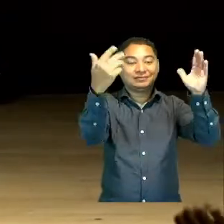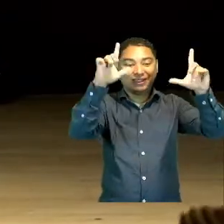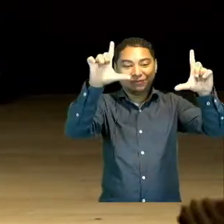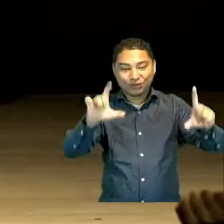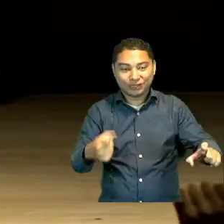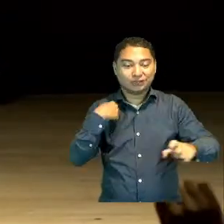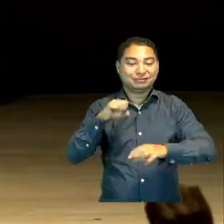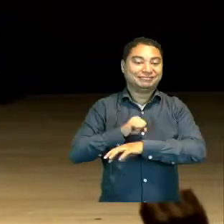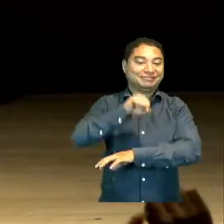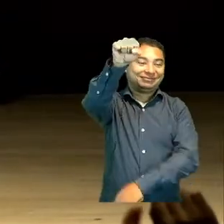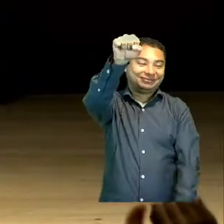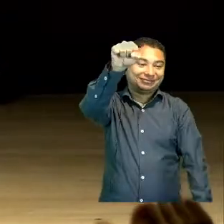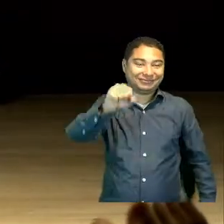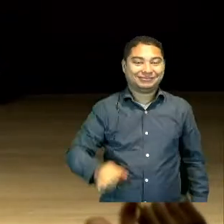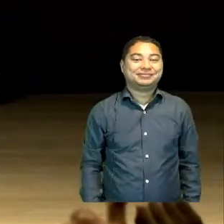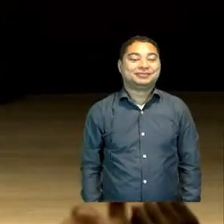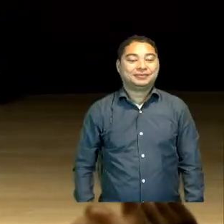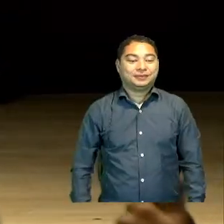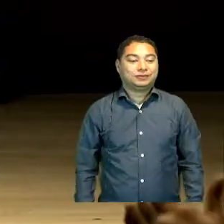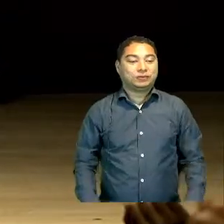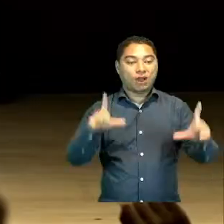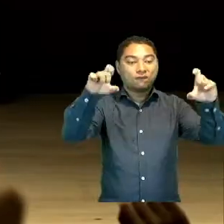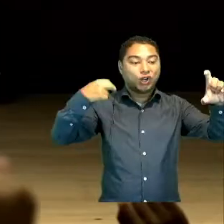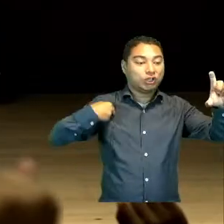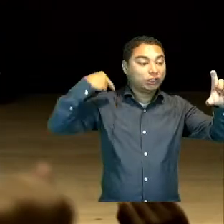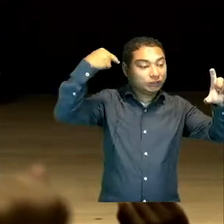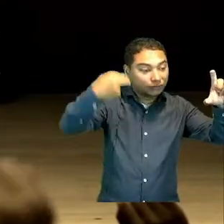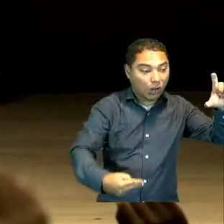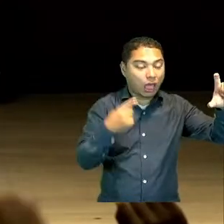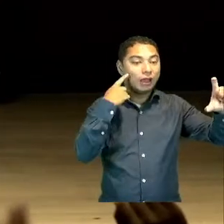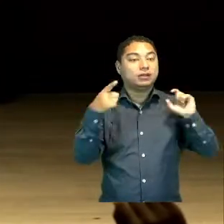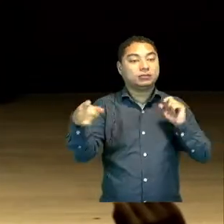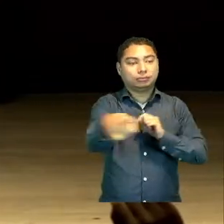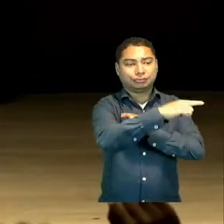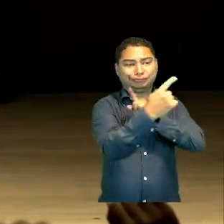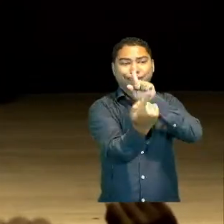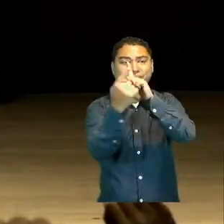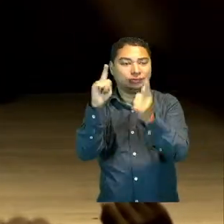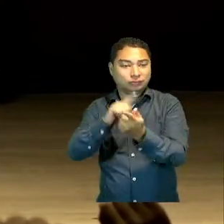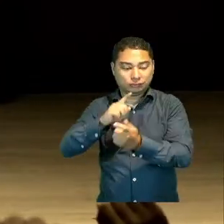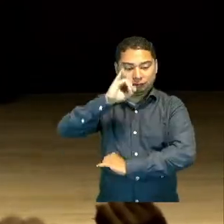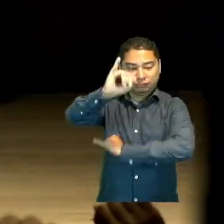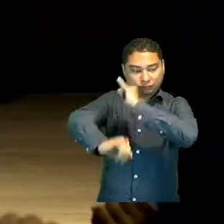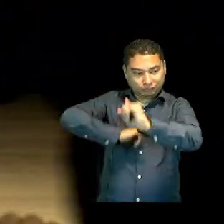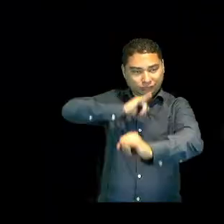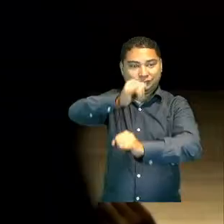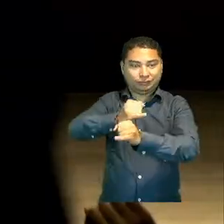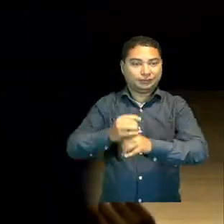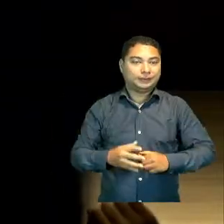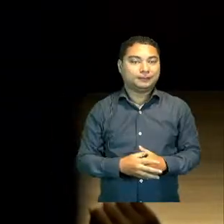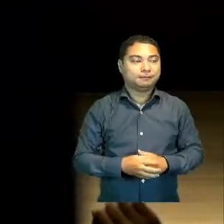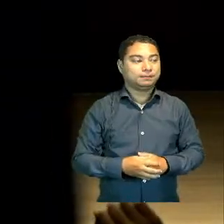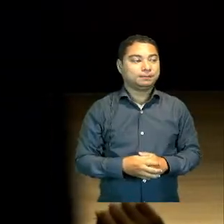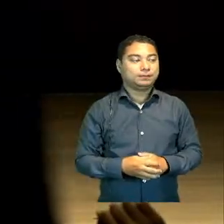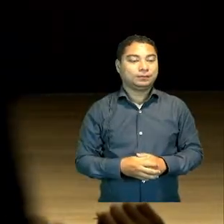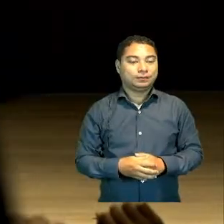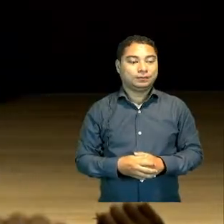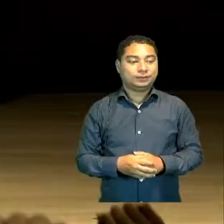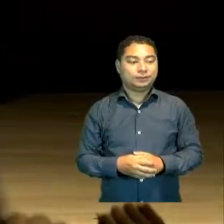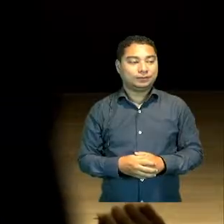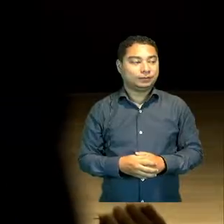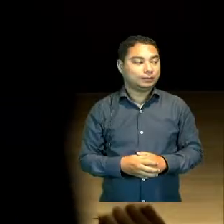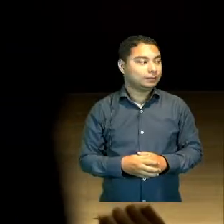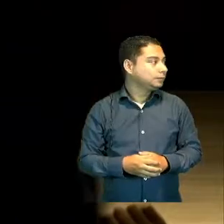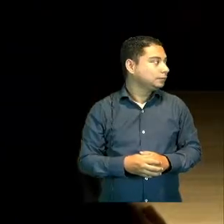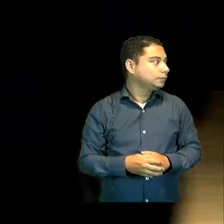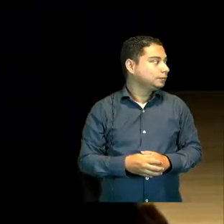Everybody's ready? The fist up, knowing what that represents for this beautiful